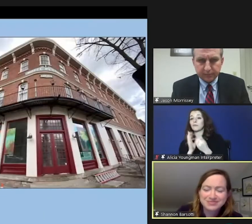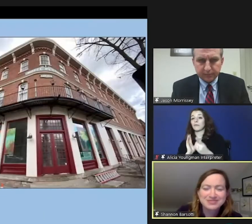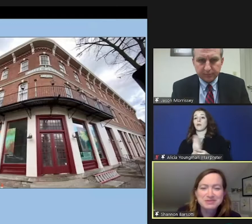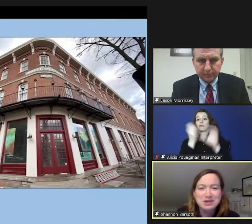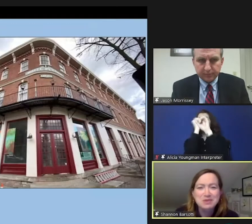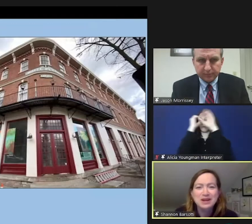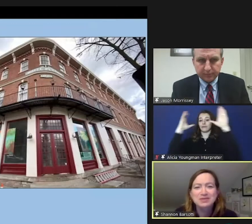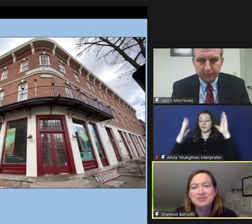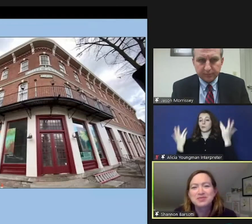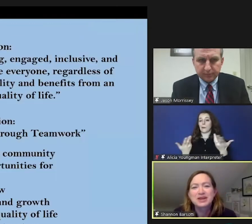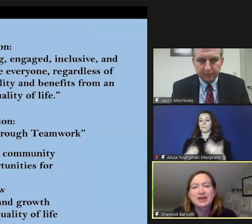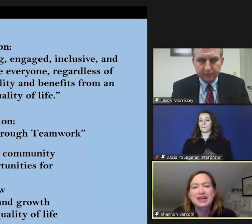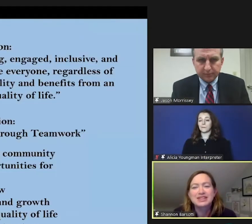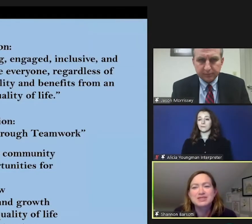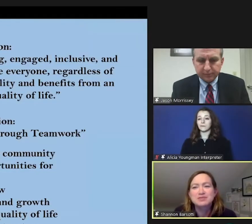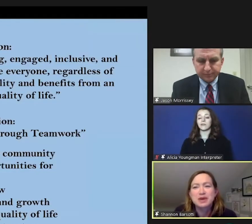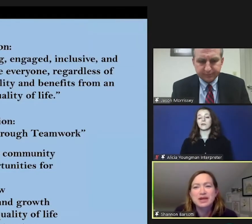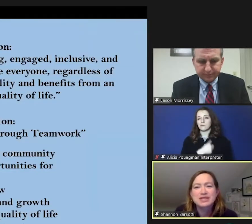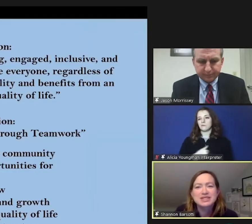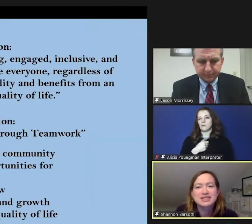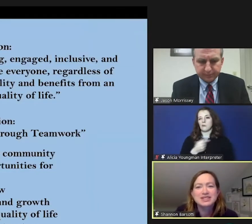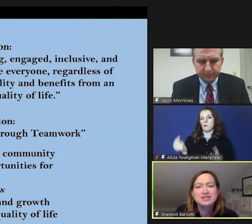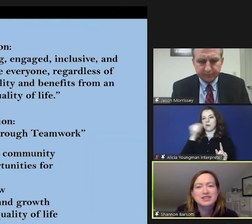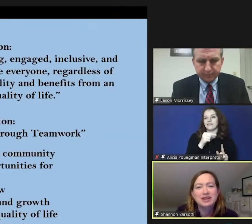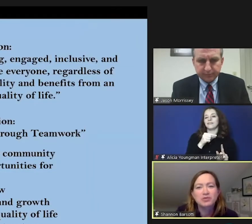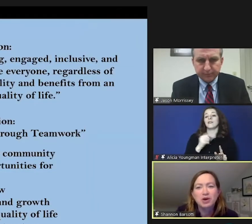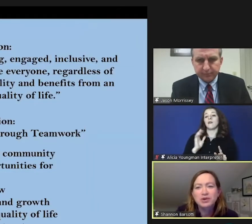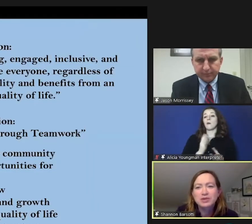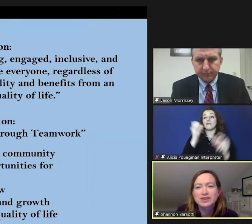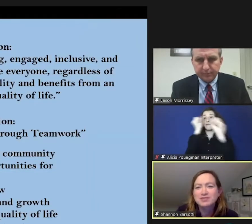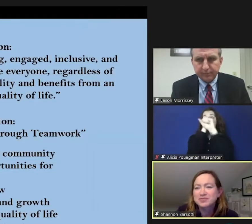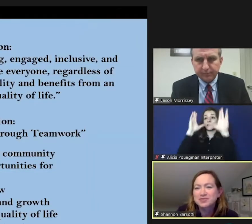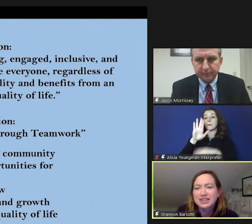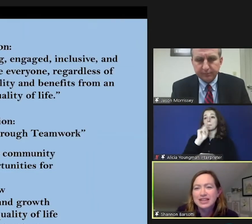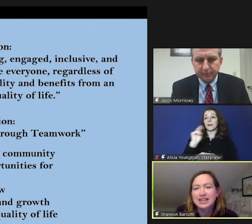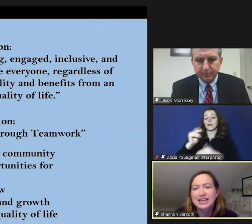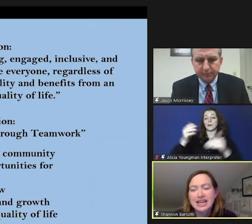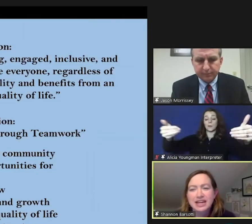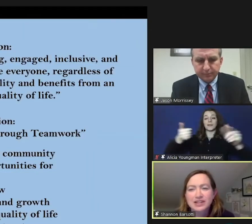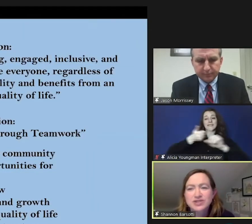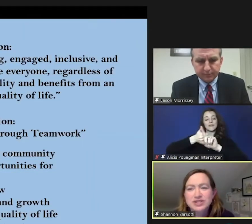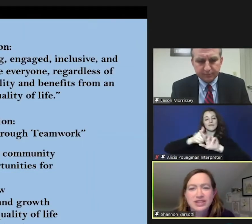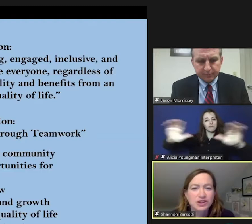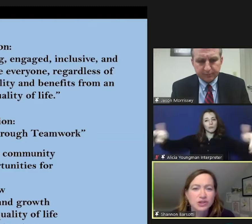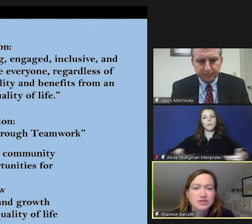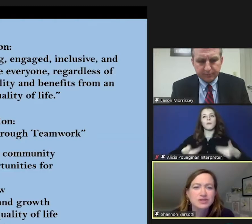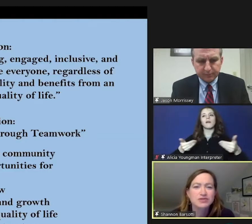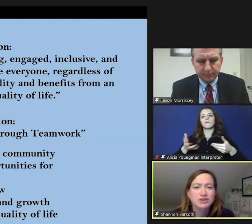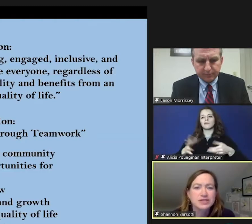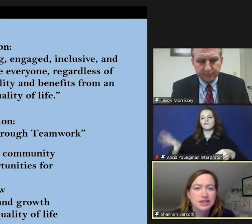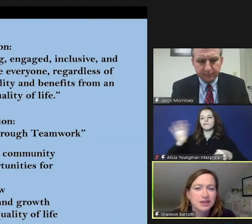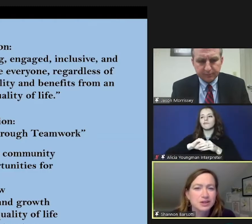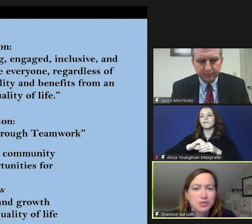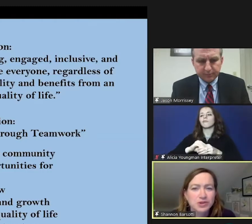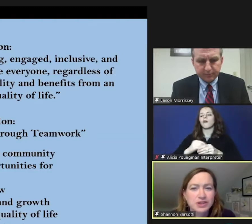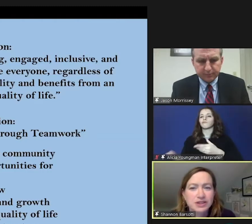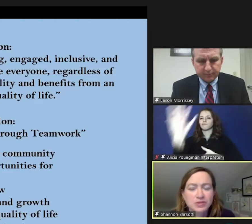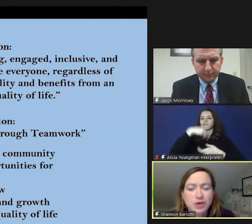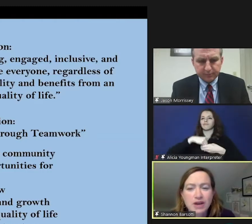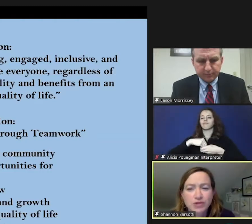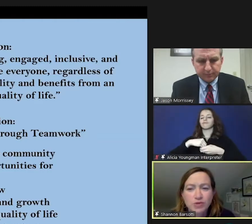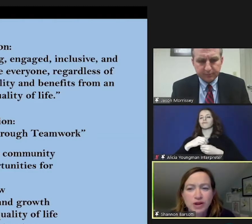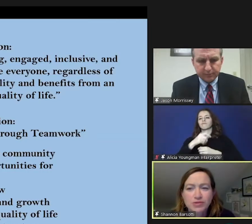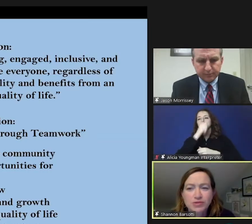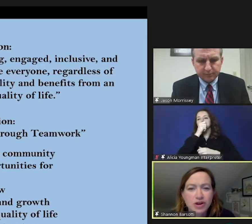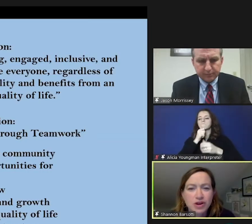oh, can we go back? Is Bennington is a welcoming, engaged, inclusive, and resilient community